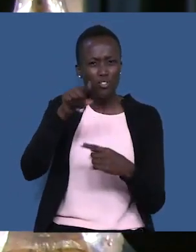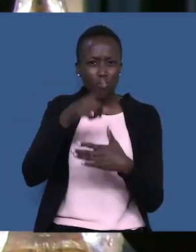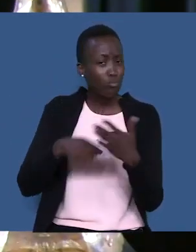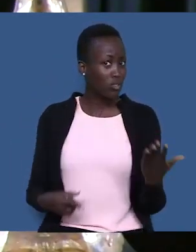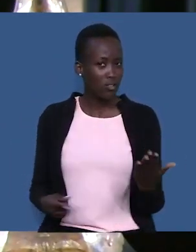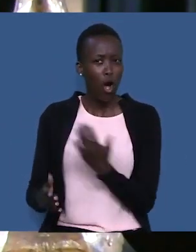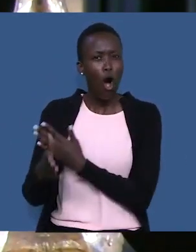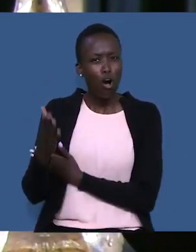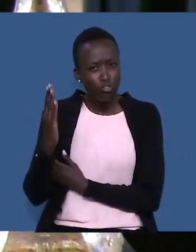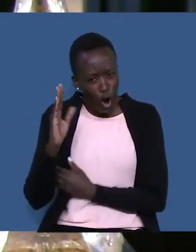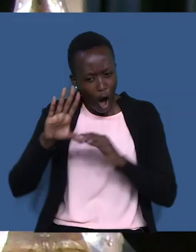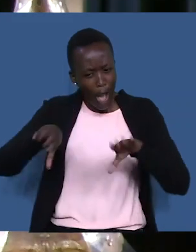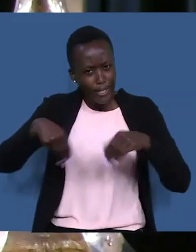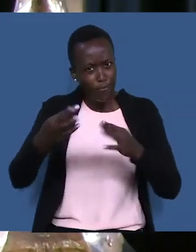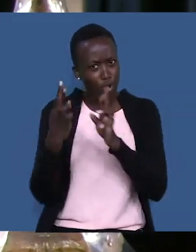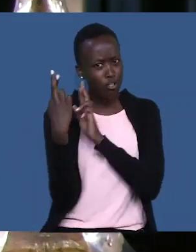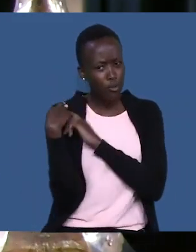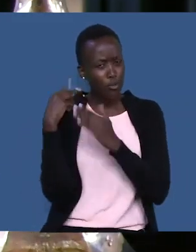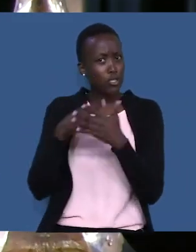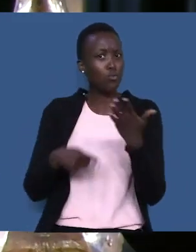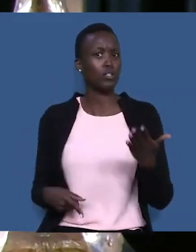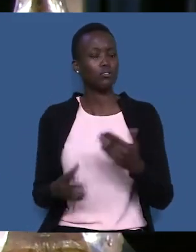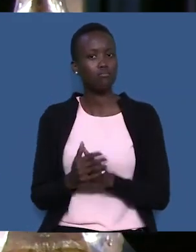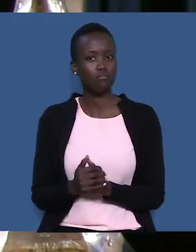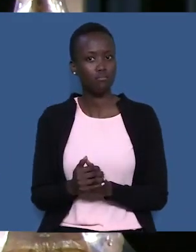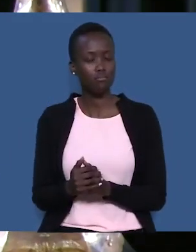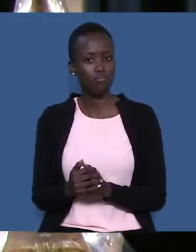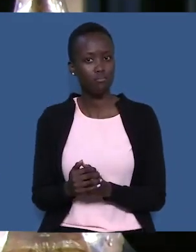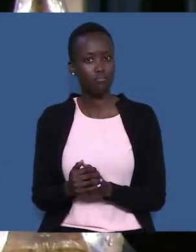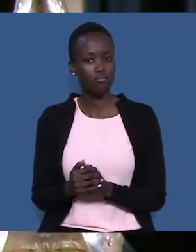God called you to do? Is your mission your priority?